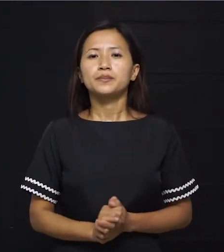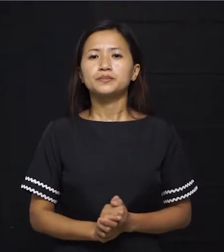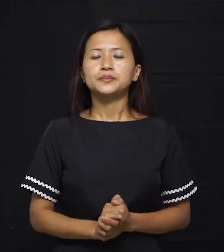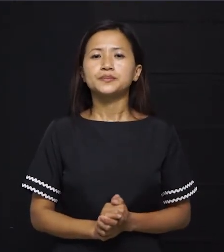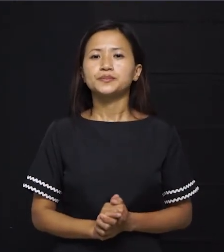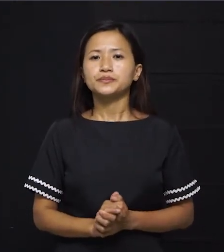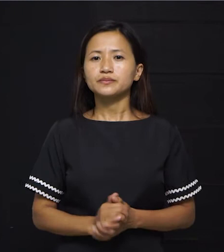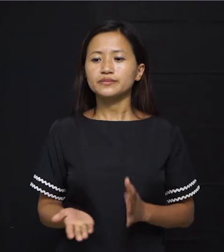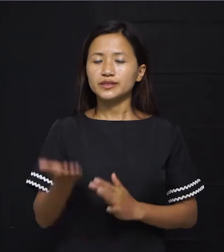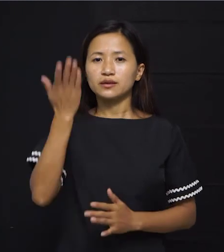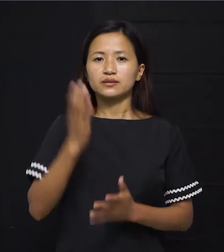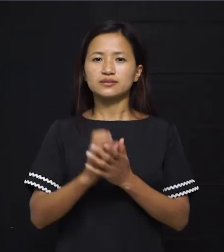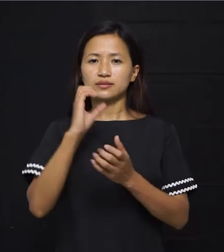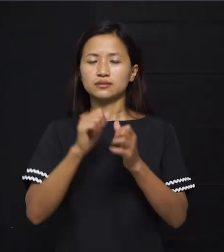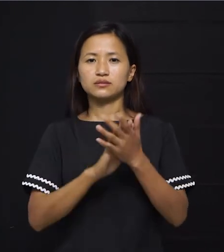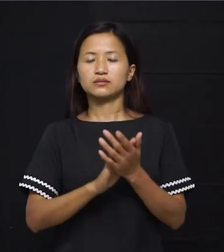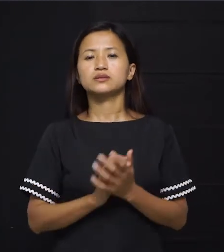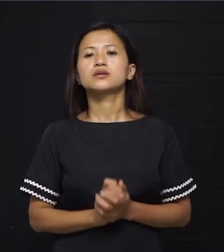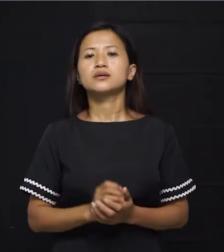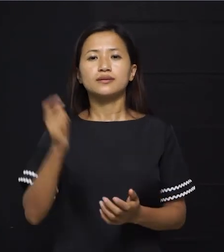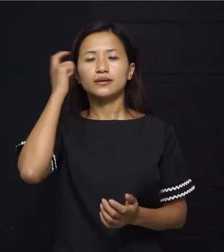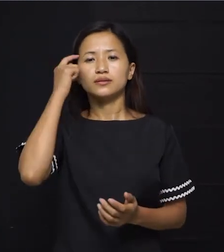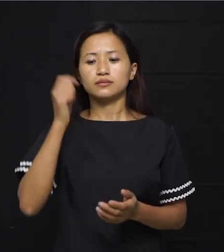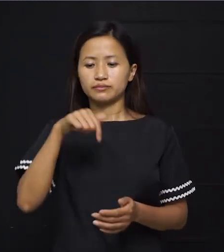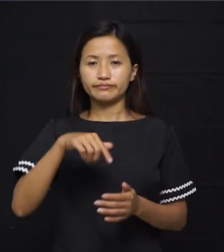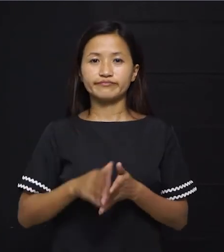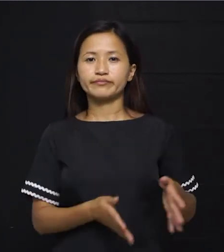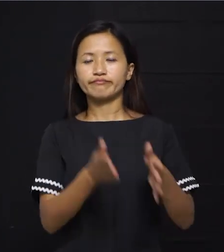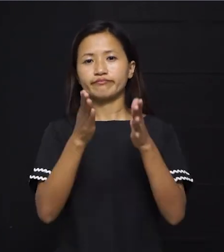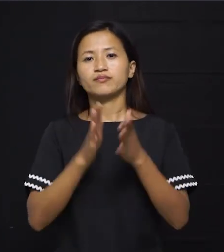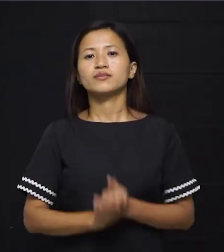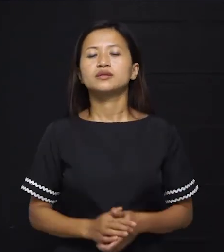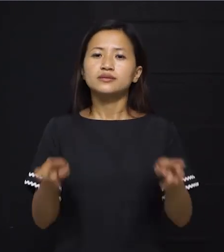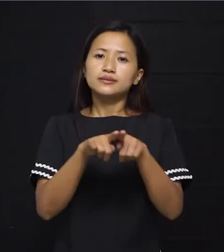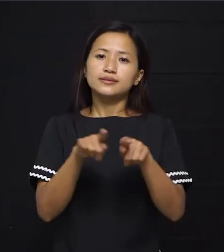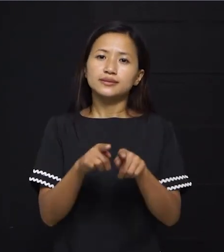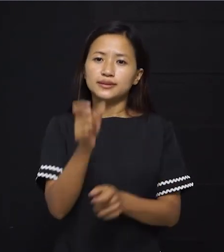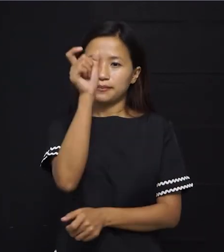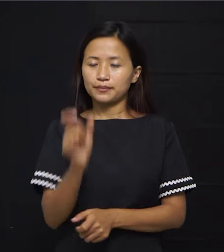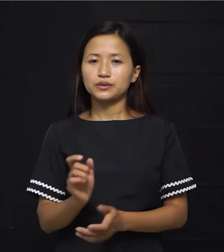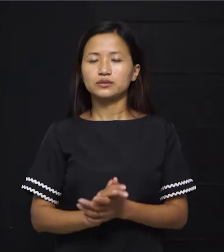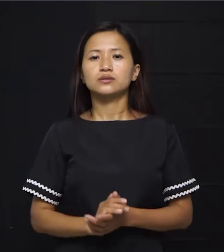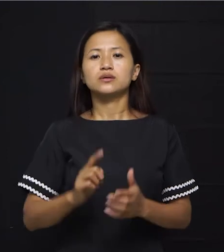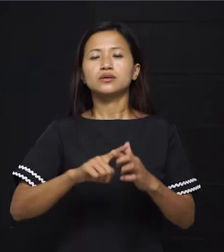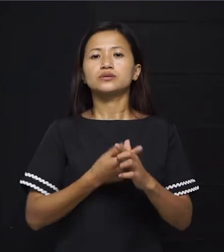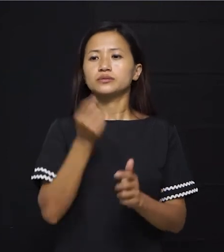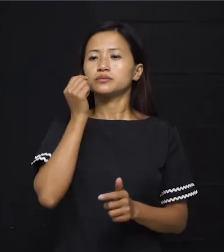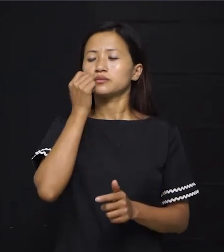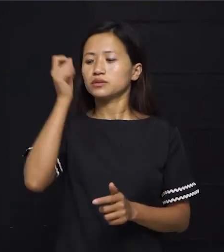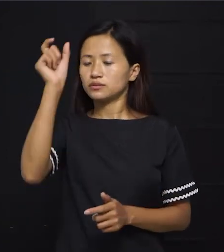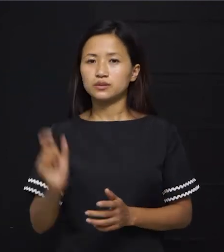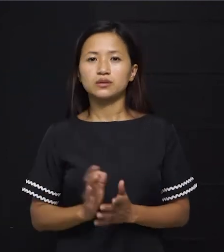And there are very high chances that we tend to think in this way. And also the same person, Juman, was also in this